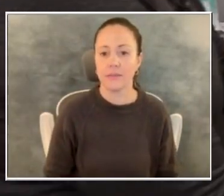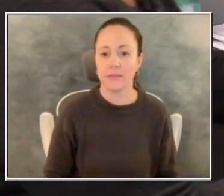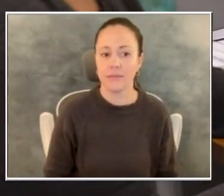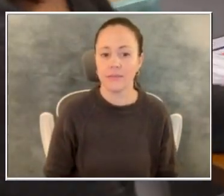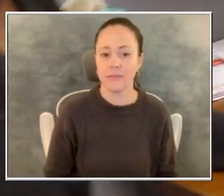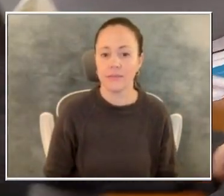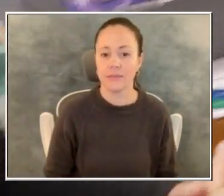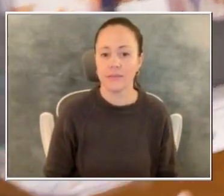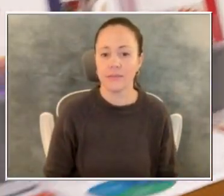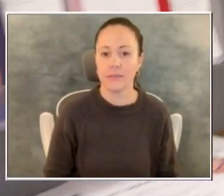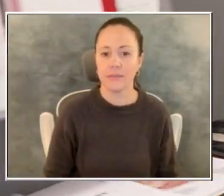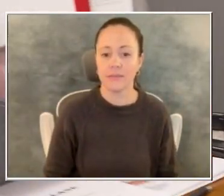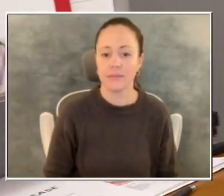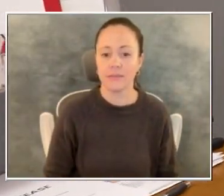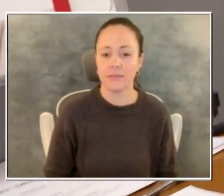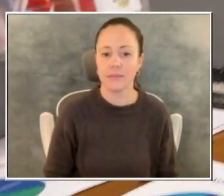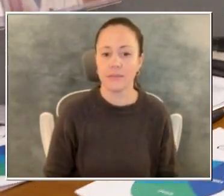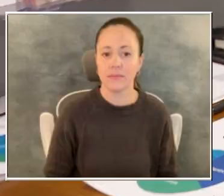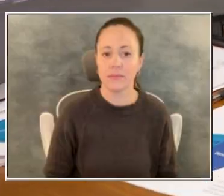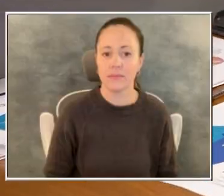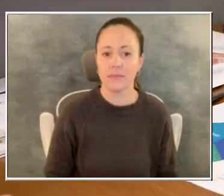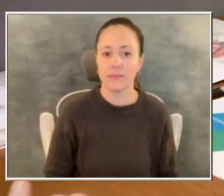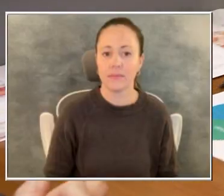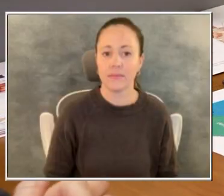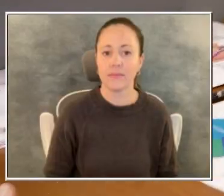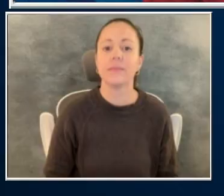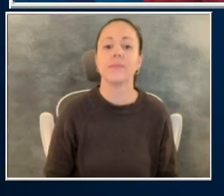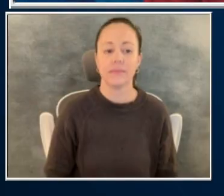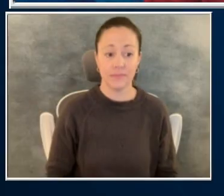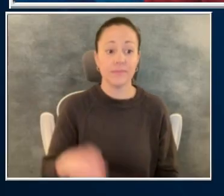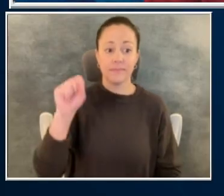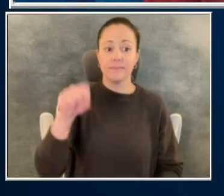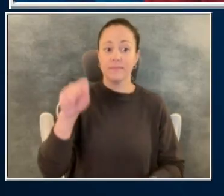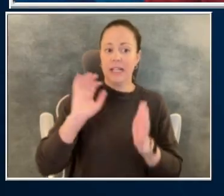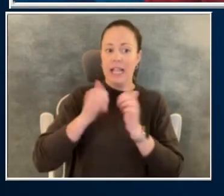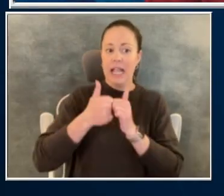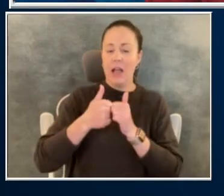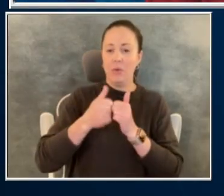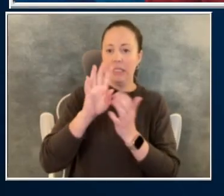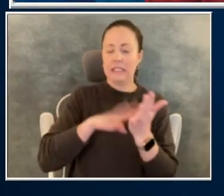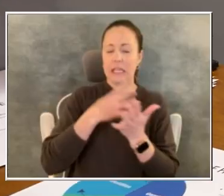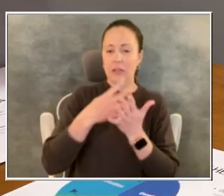What do they do next to get the calcium score? Yes, how do they schedule a calcium score?